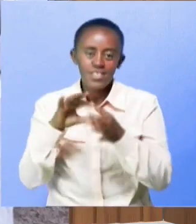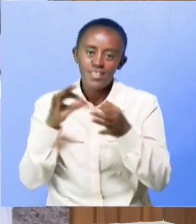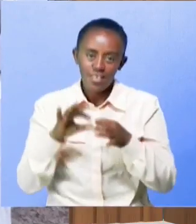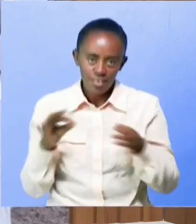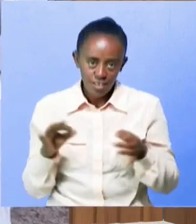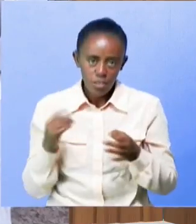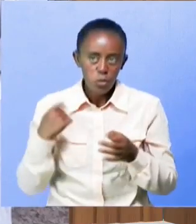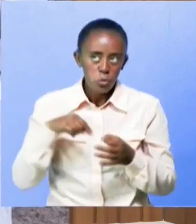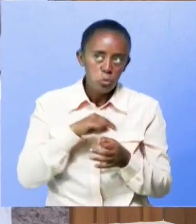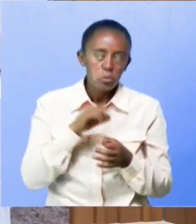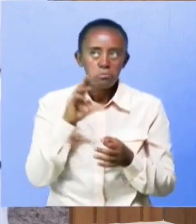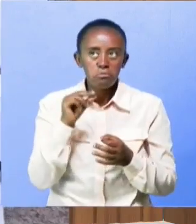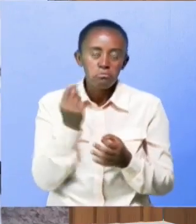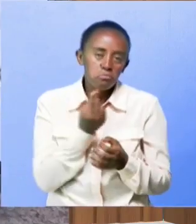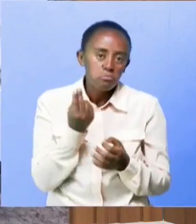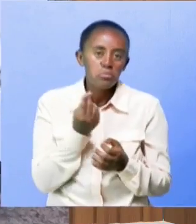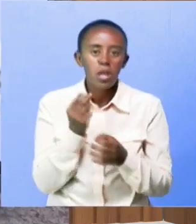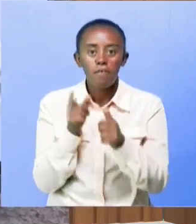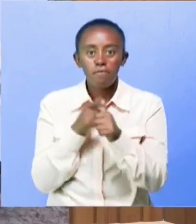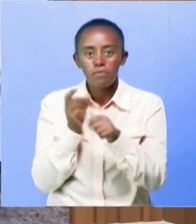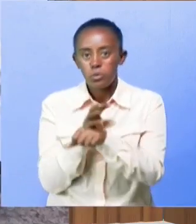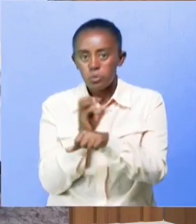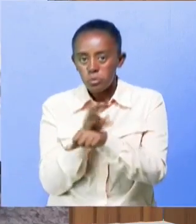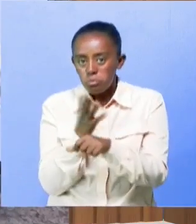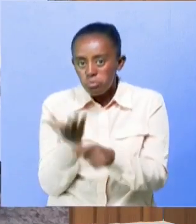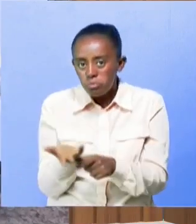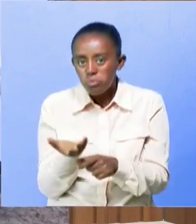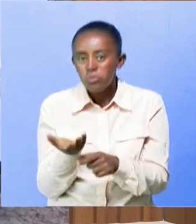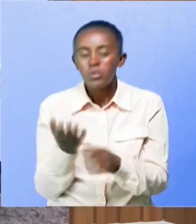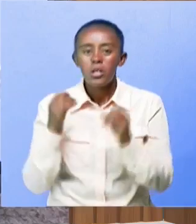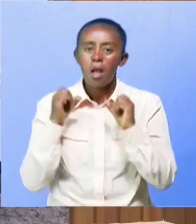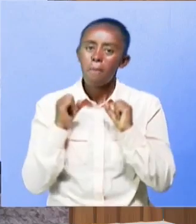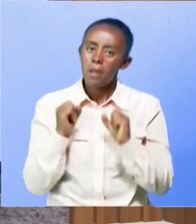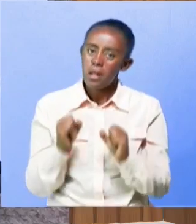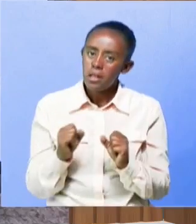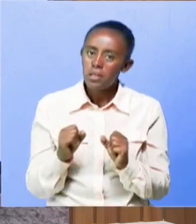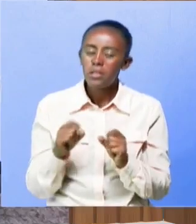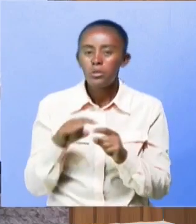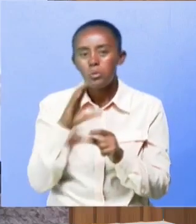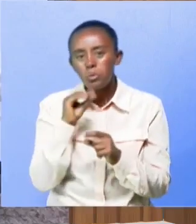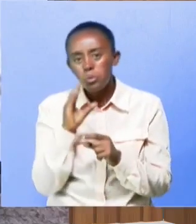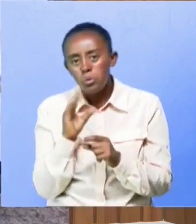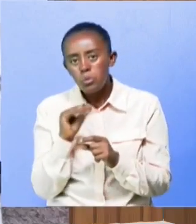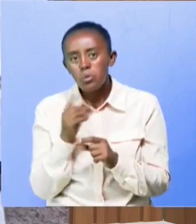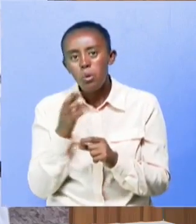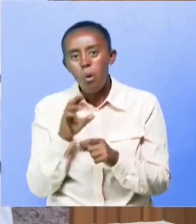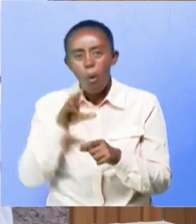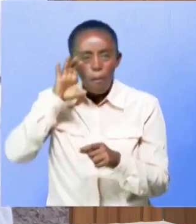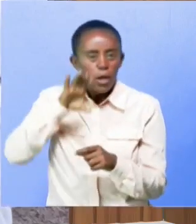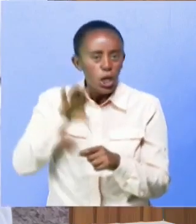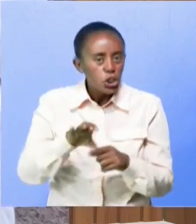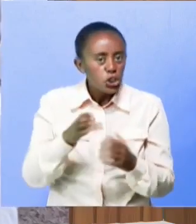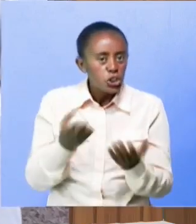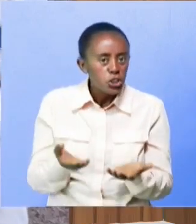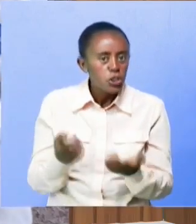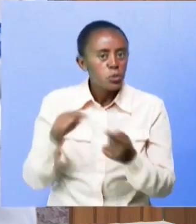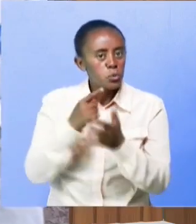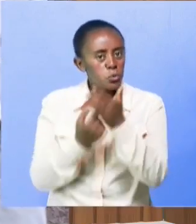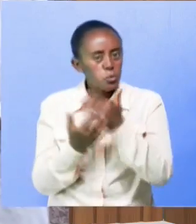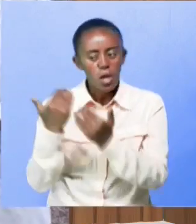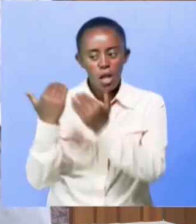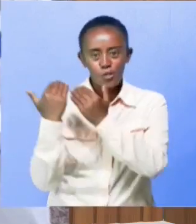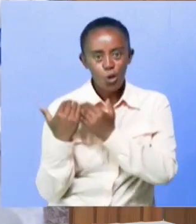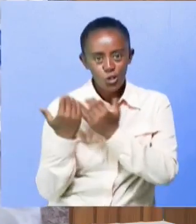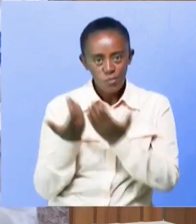them to talk about advice, to talk about ability, to talk about obligation, to talk about